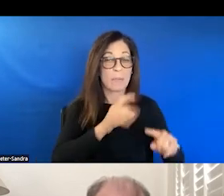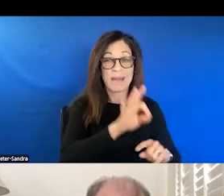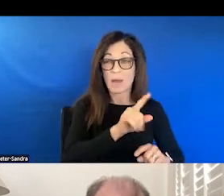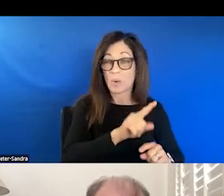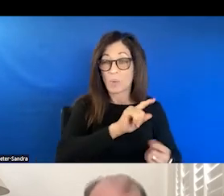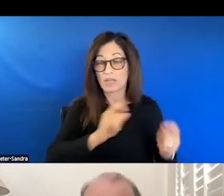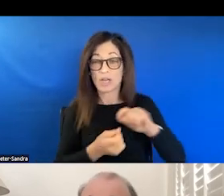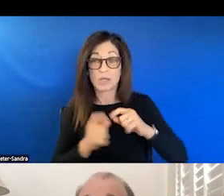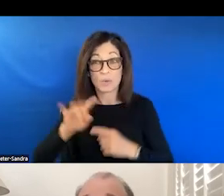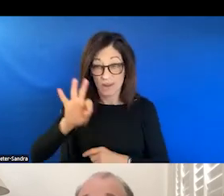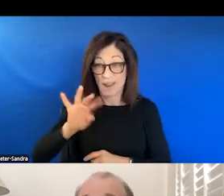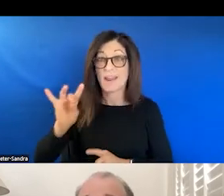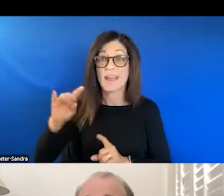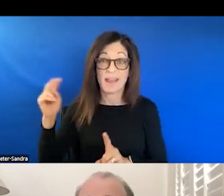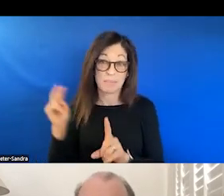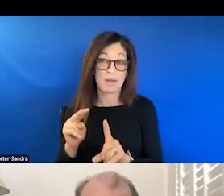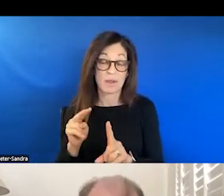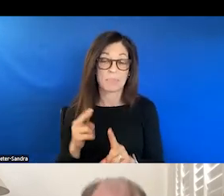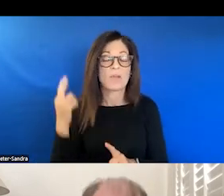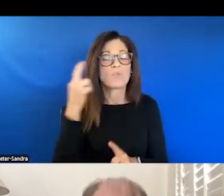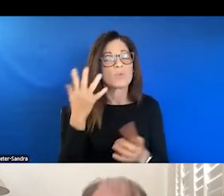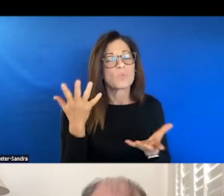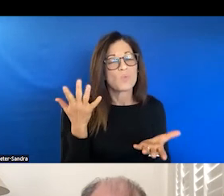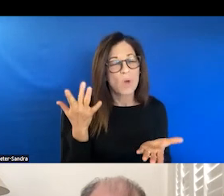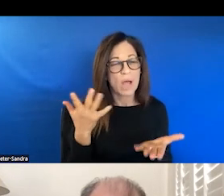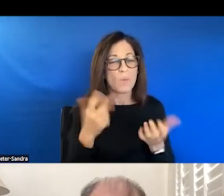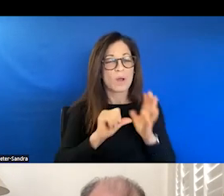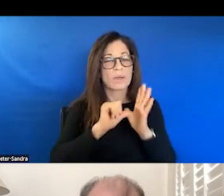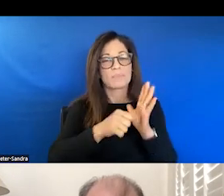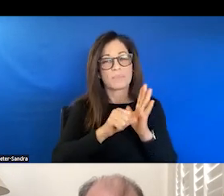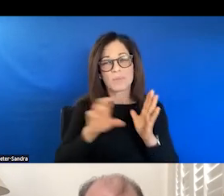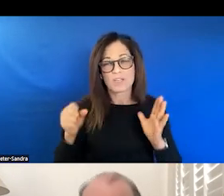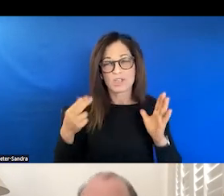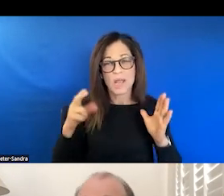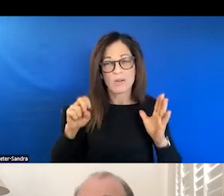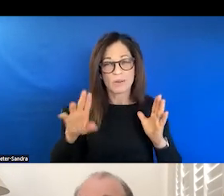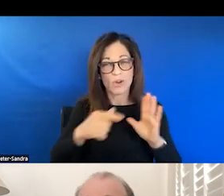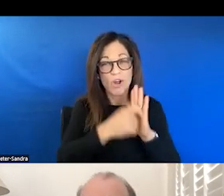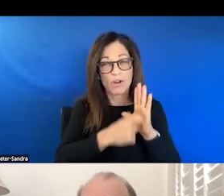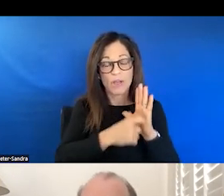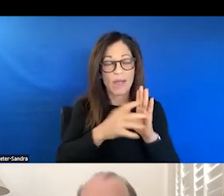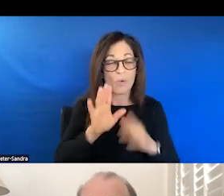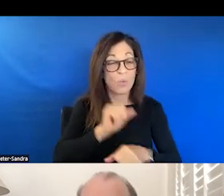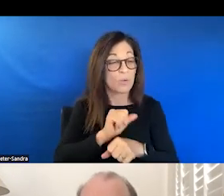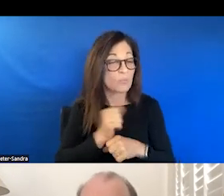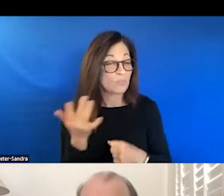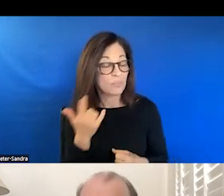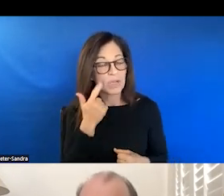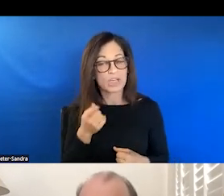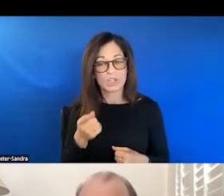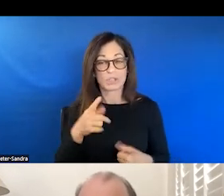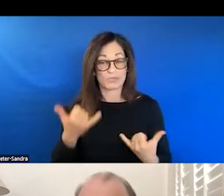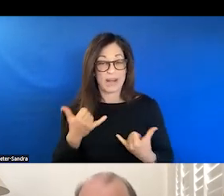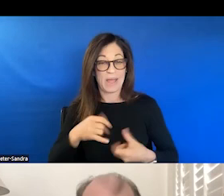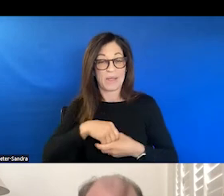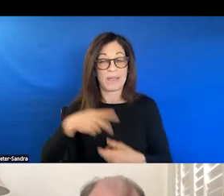988 paradigm. The reason I want to highlight Sharon's articles and her work is because she's in Poland this